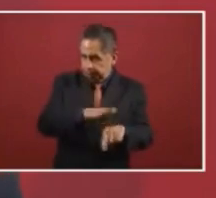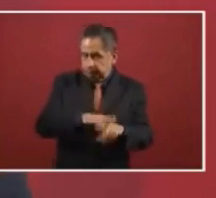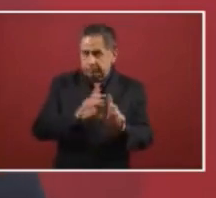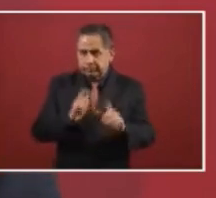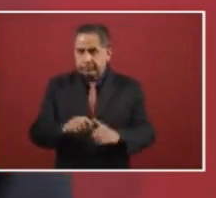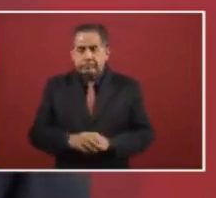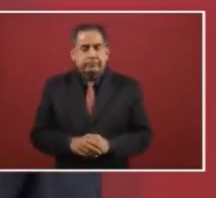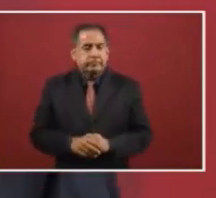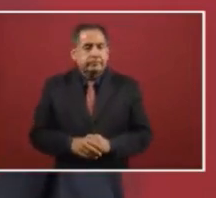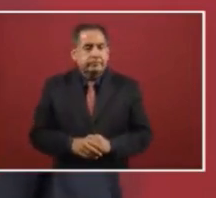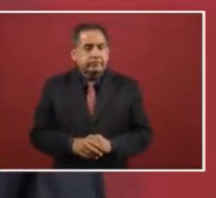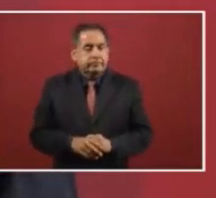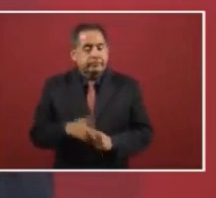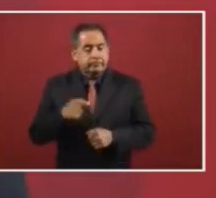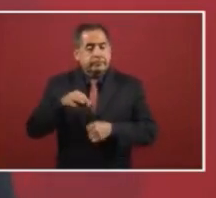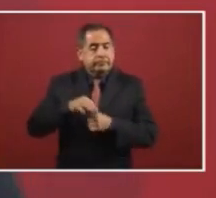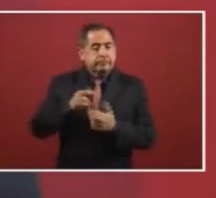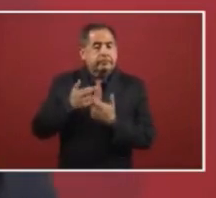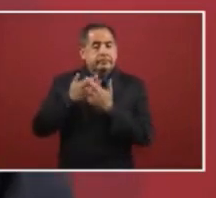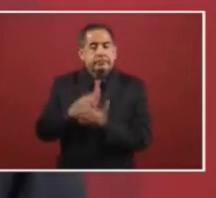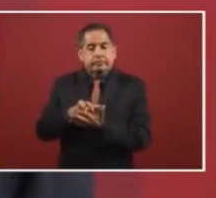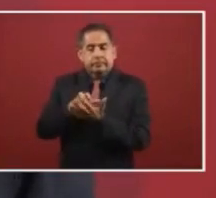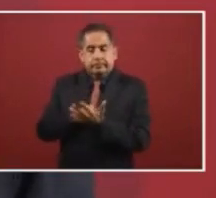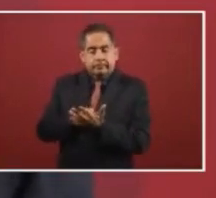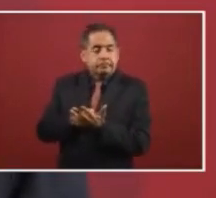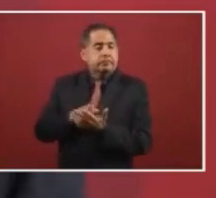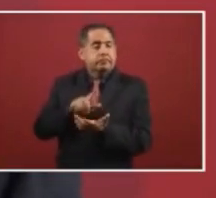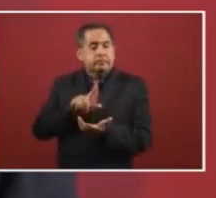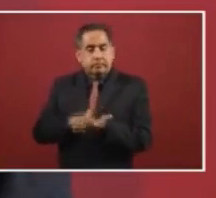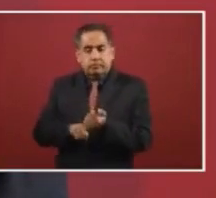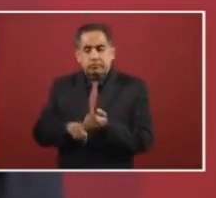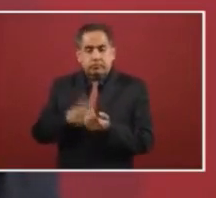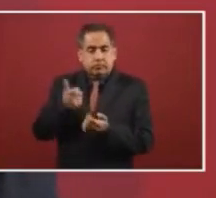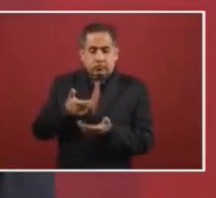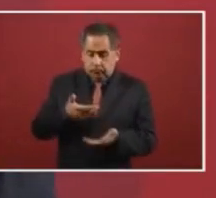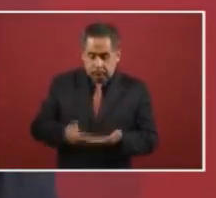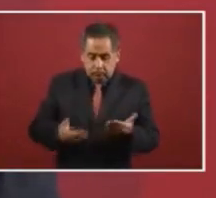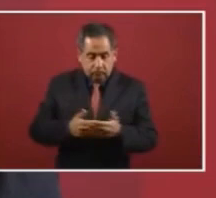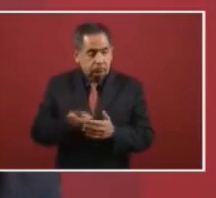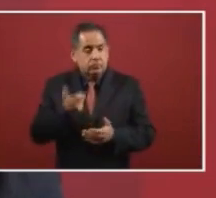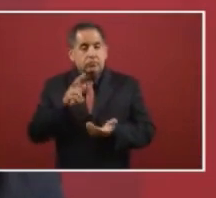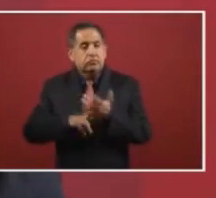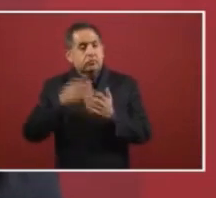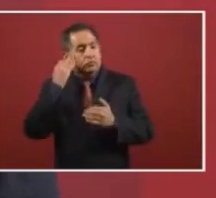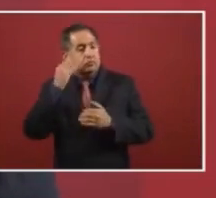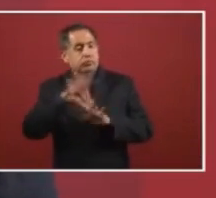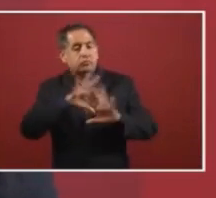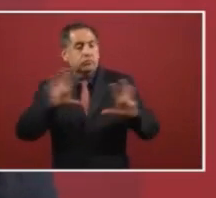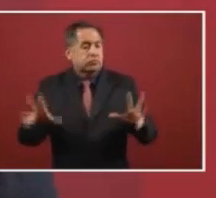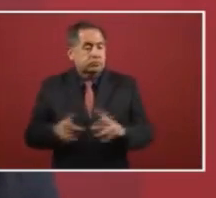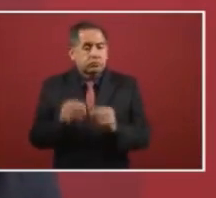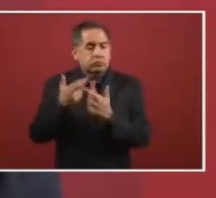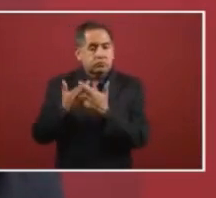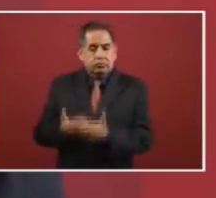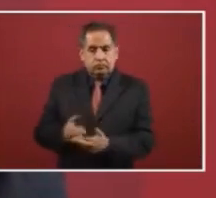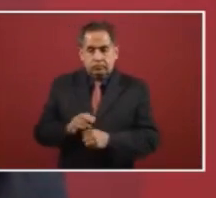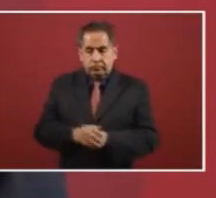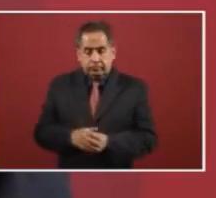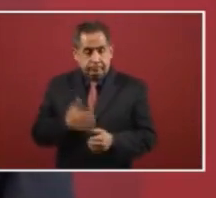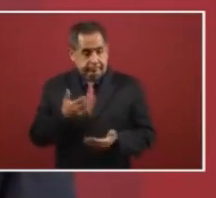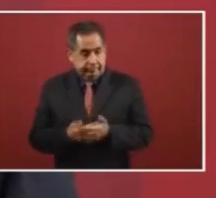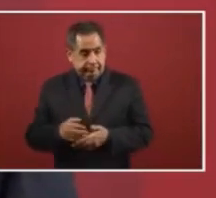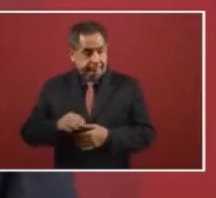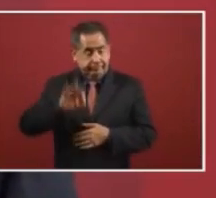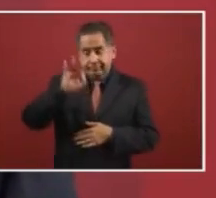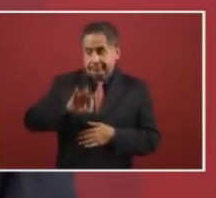agreement. And so the agreement, the savings were made, and